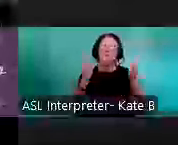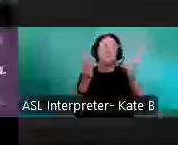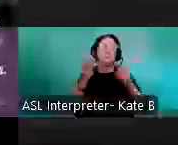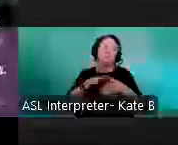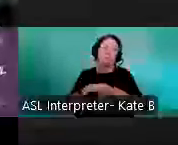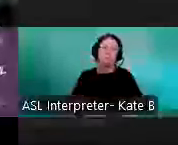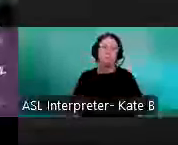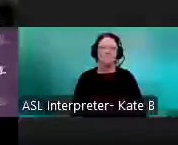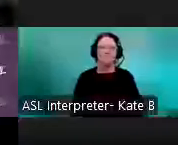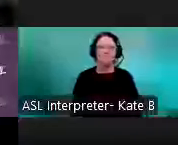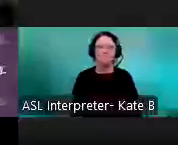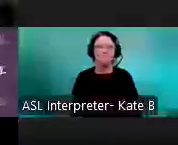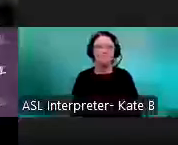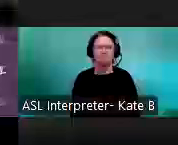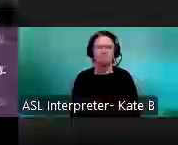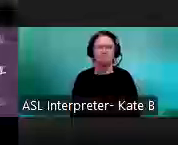election.